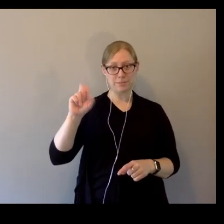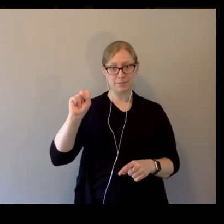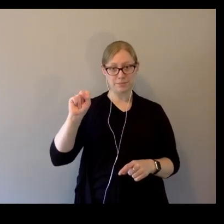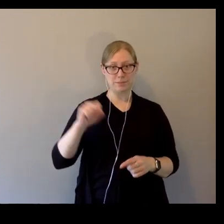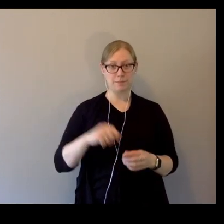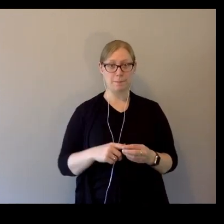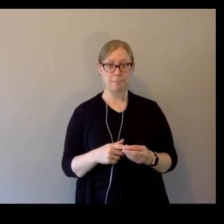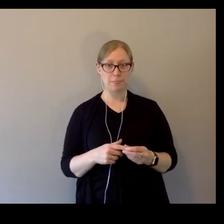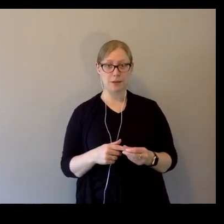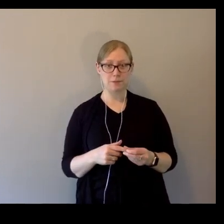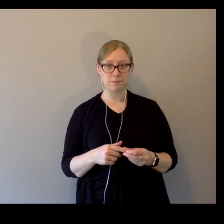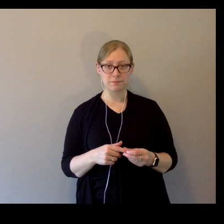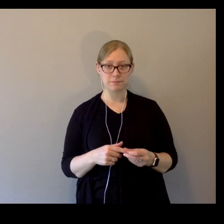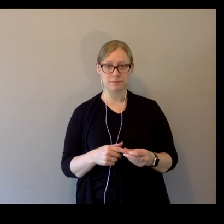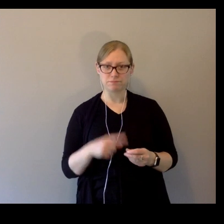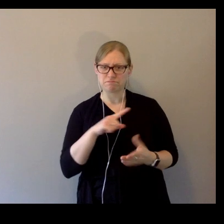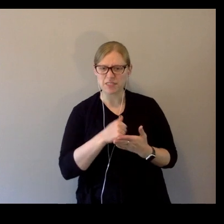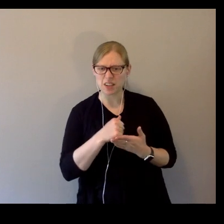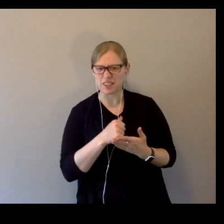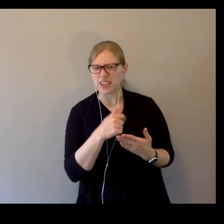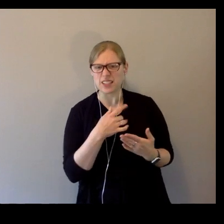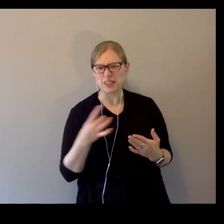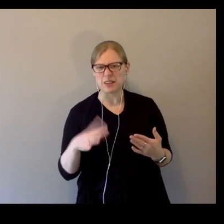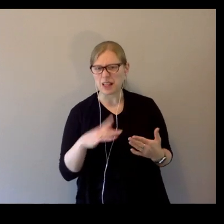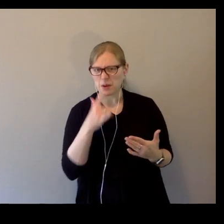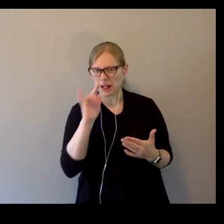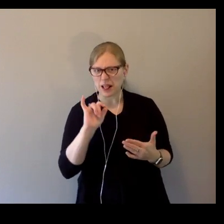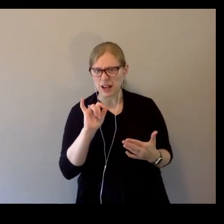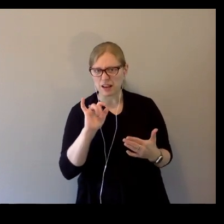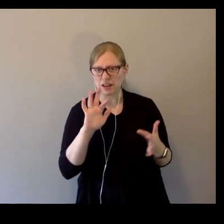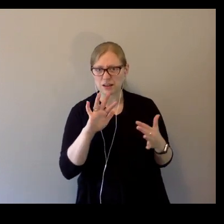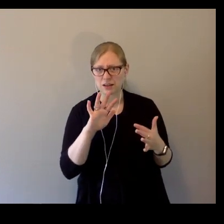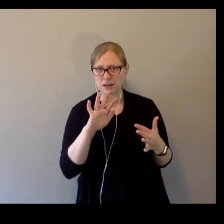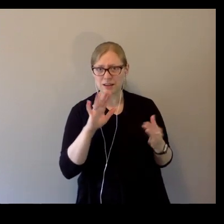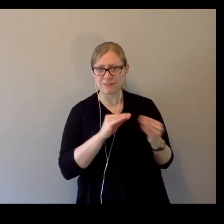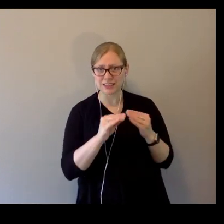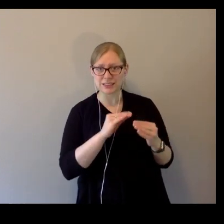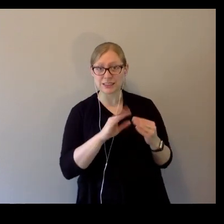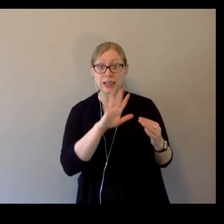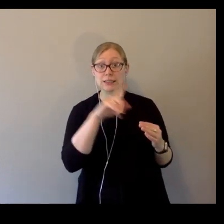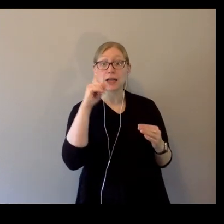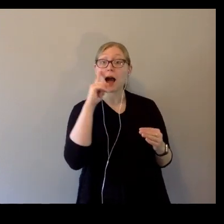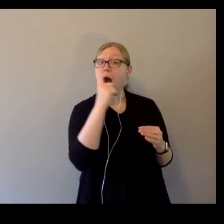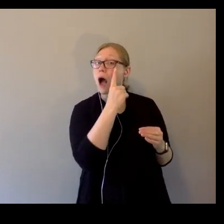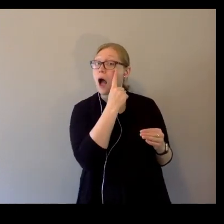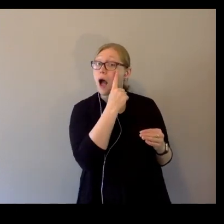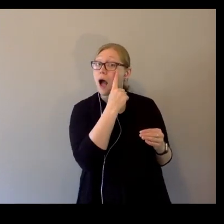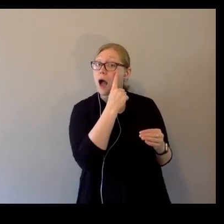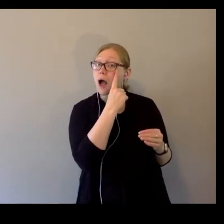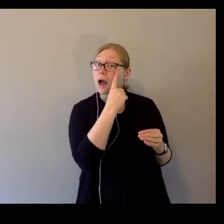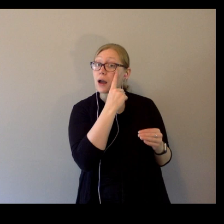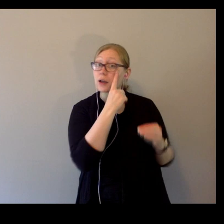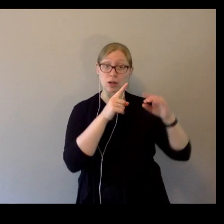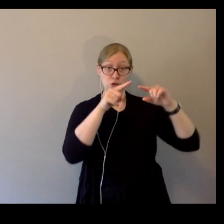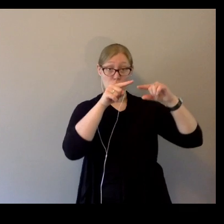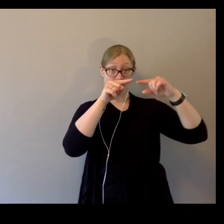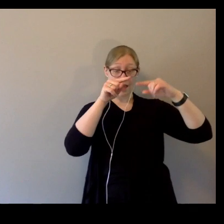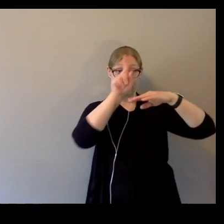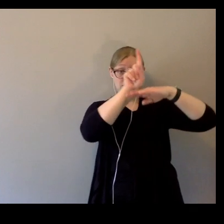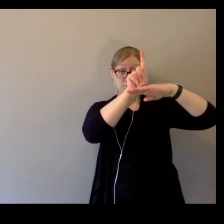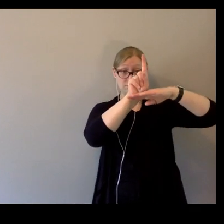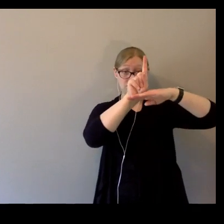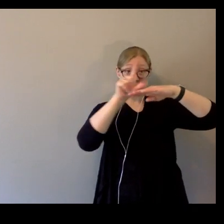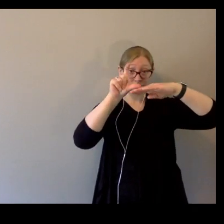1.8 meters. So here's his eyes. This distance right here